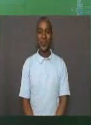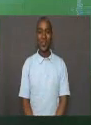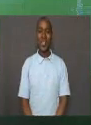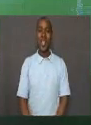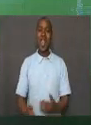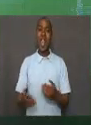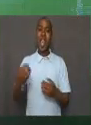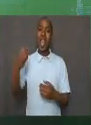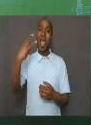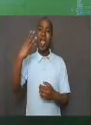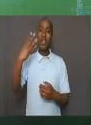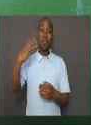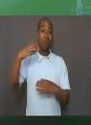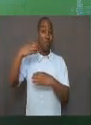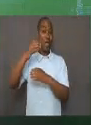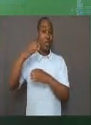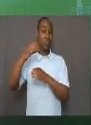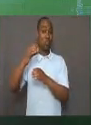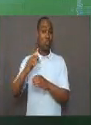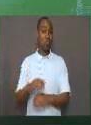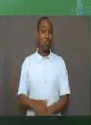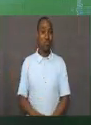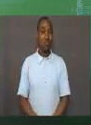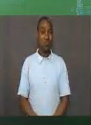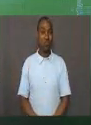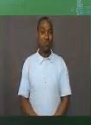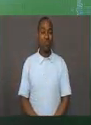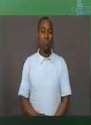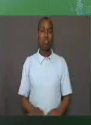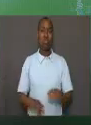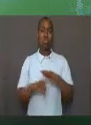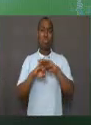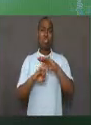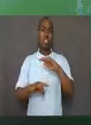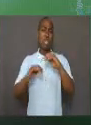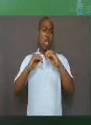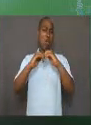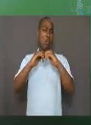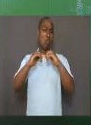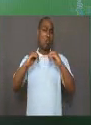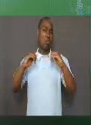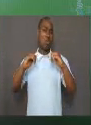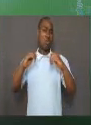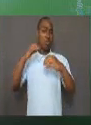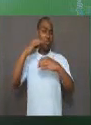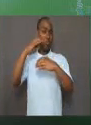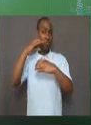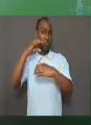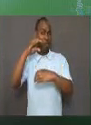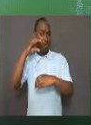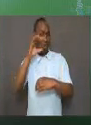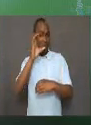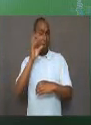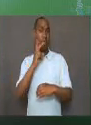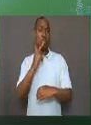Light microscopes have a lower resolving power compared to